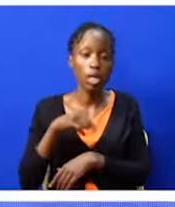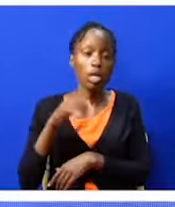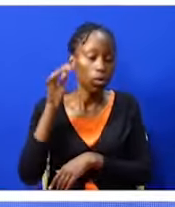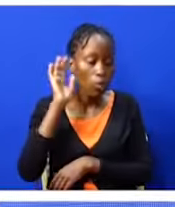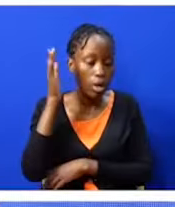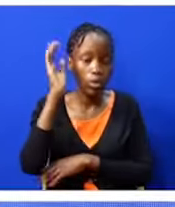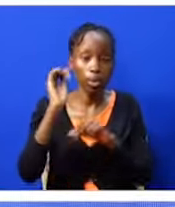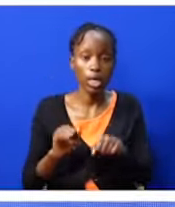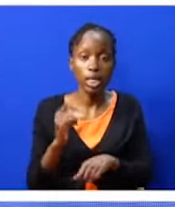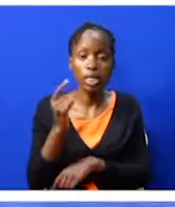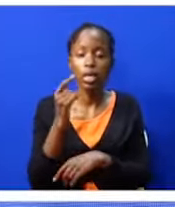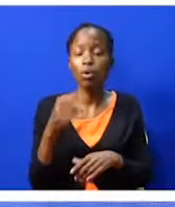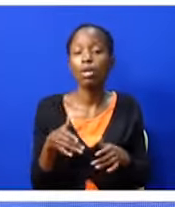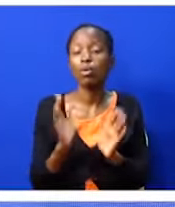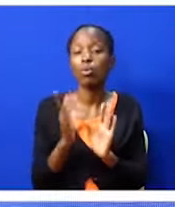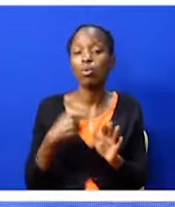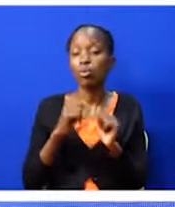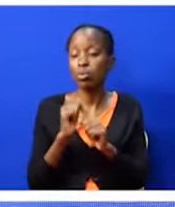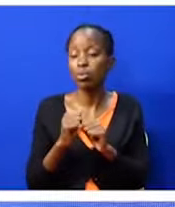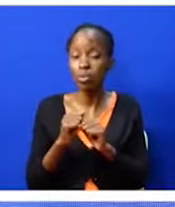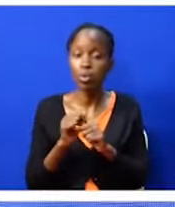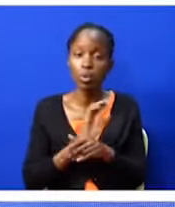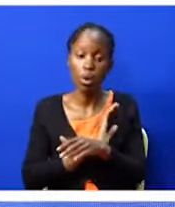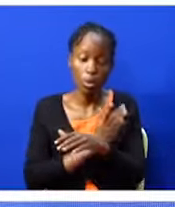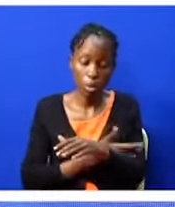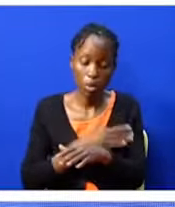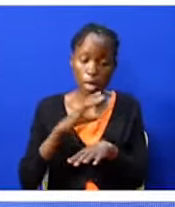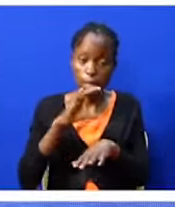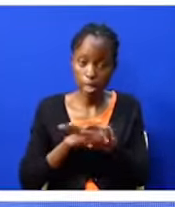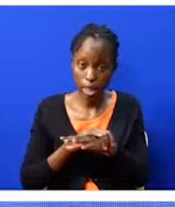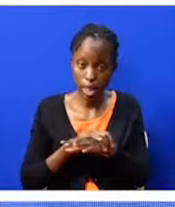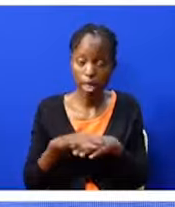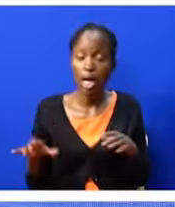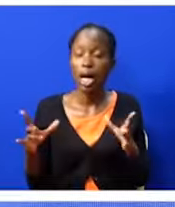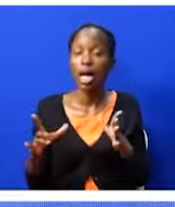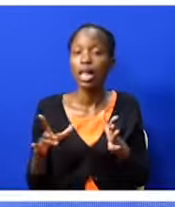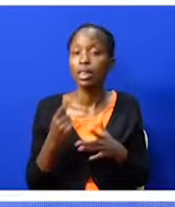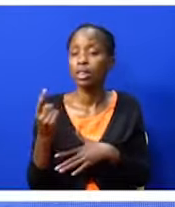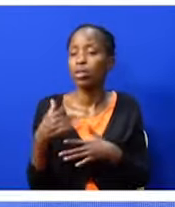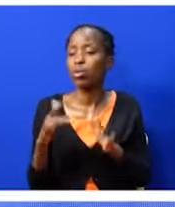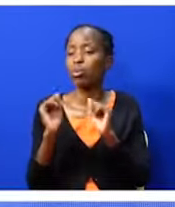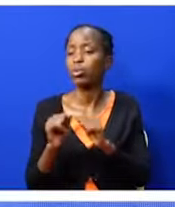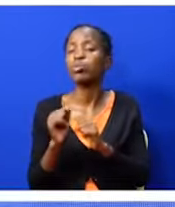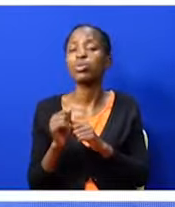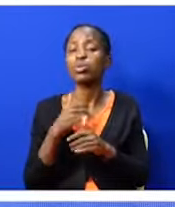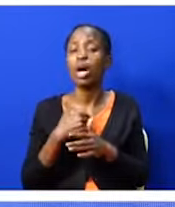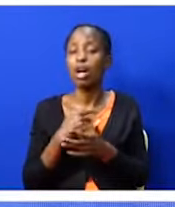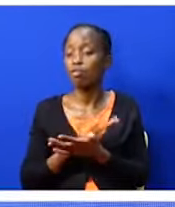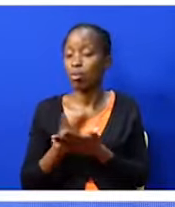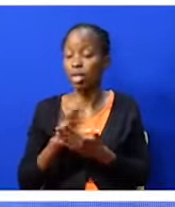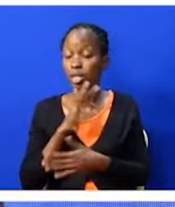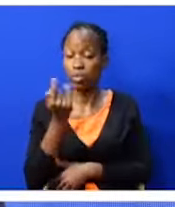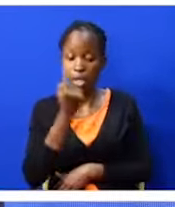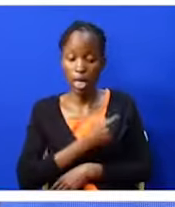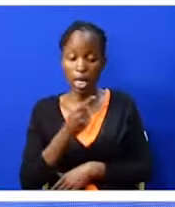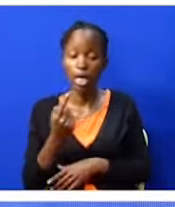the only way we can receive power, the only way we can live with the Holy Spirit is by giving our lives